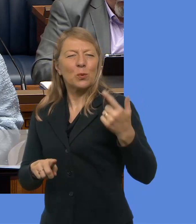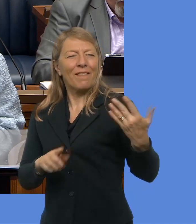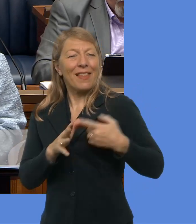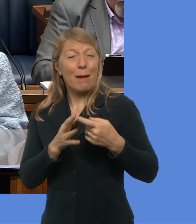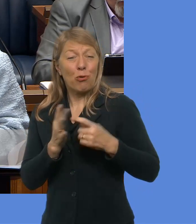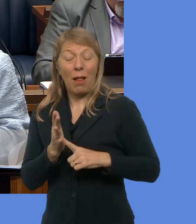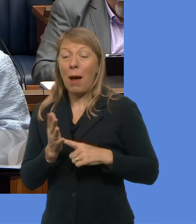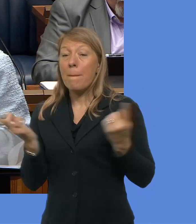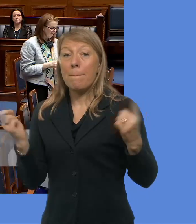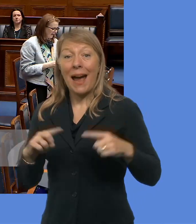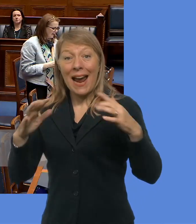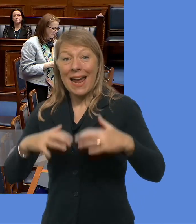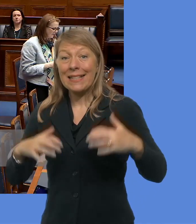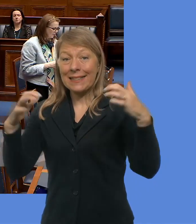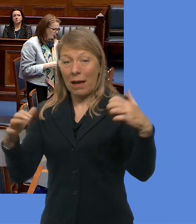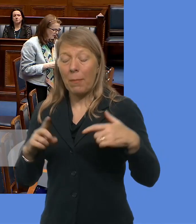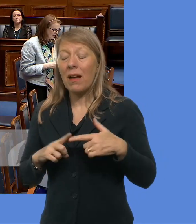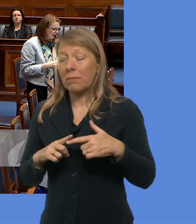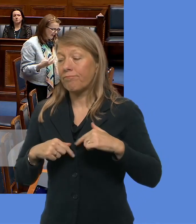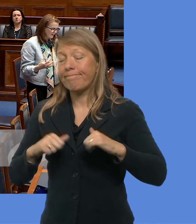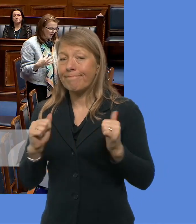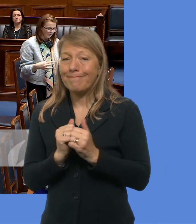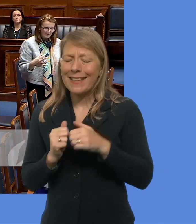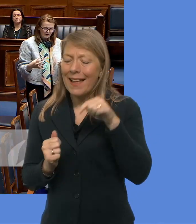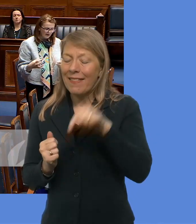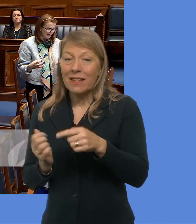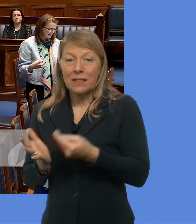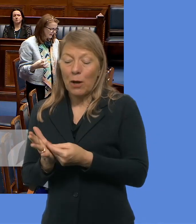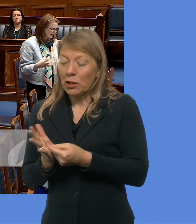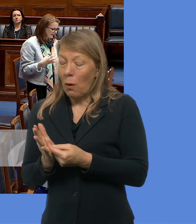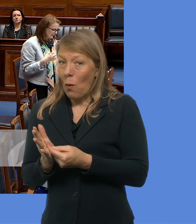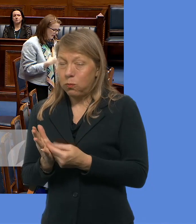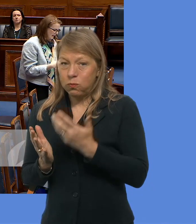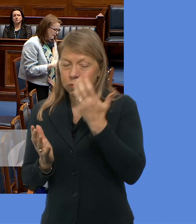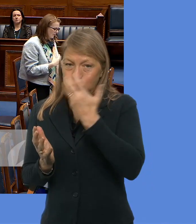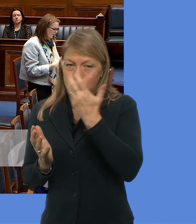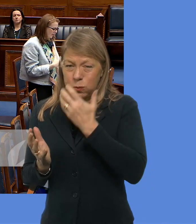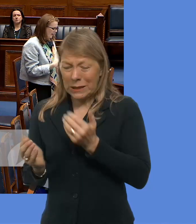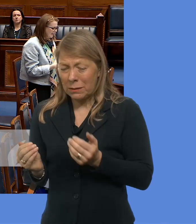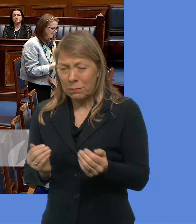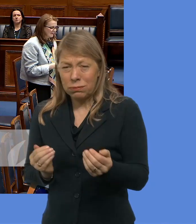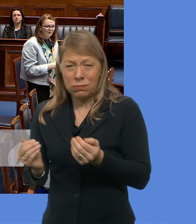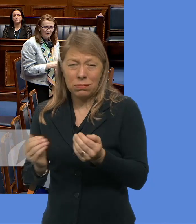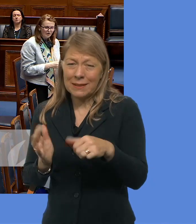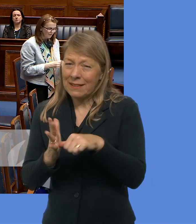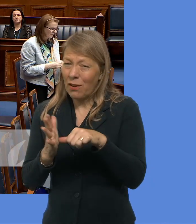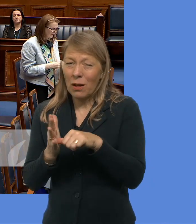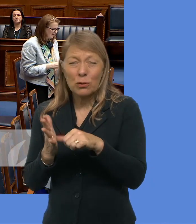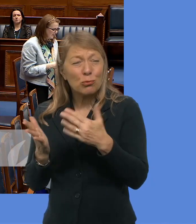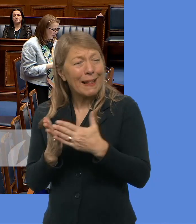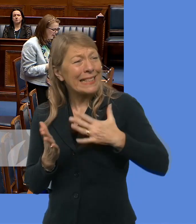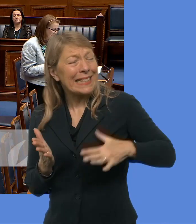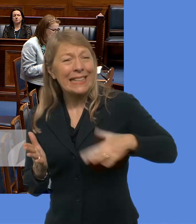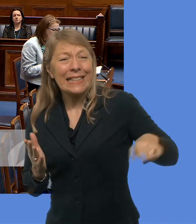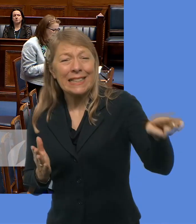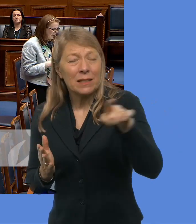really clear that this was going to be a very difficult budget, and the stark reality is that the demands on our finances far outstrip the funding